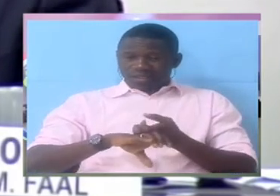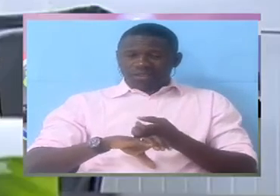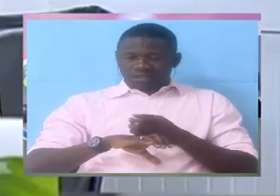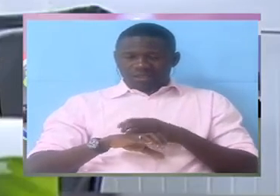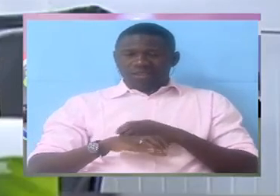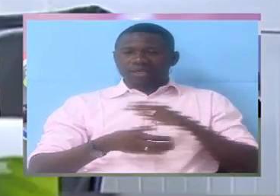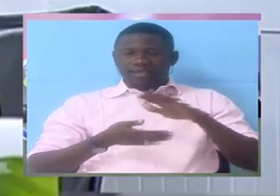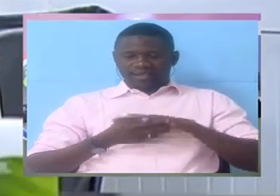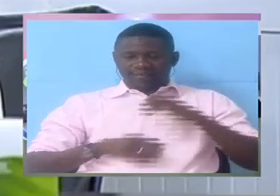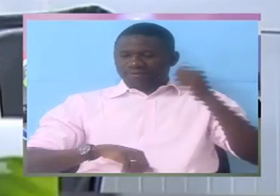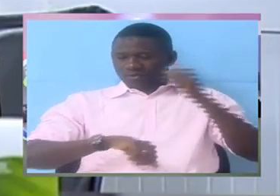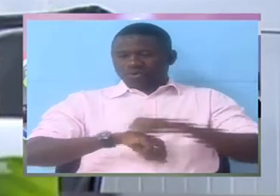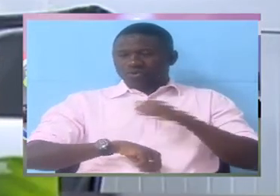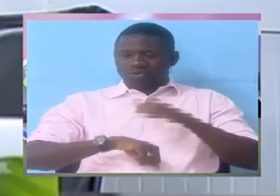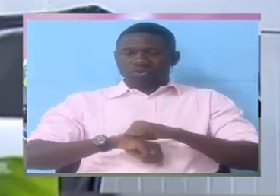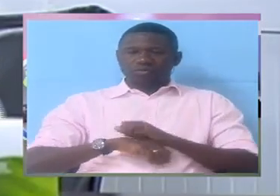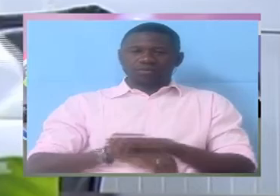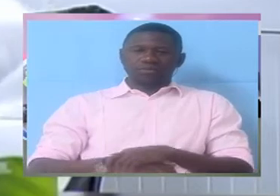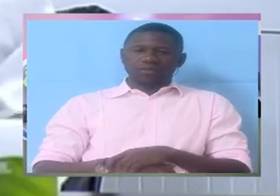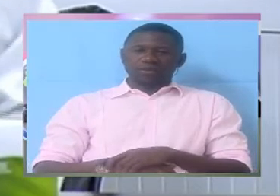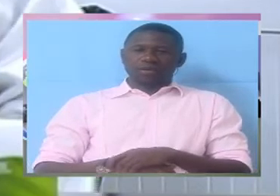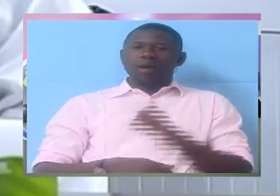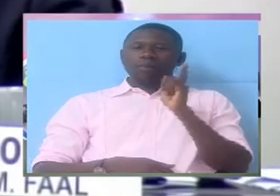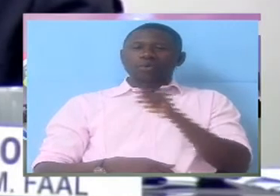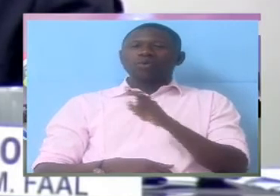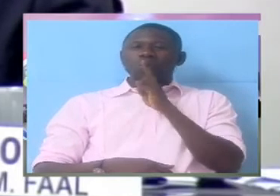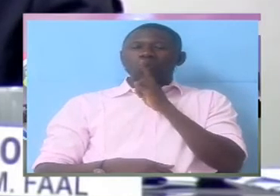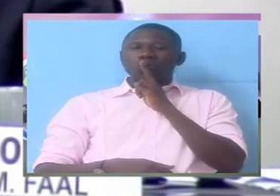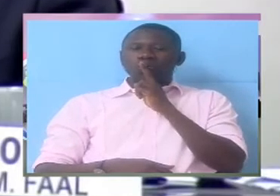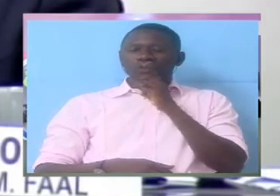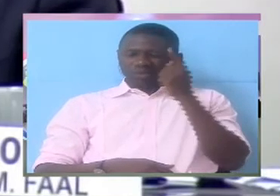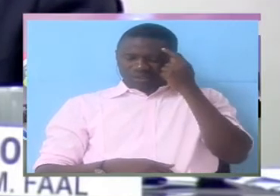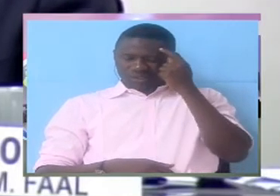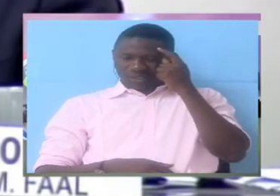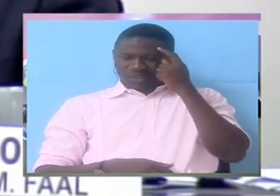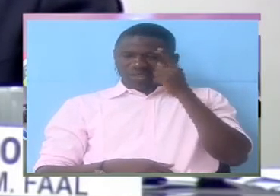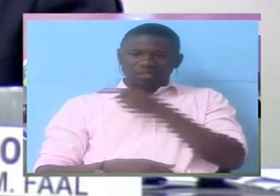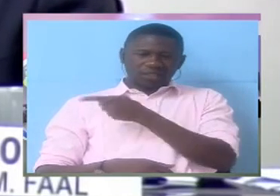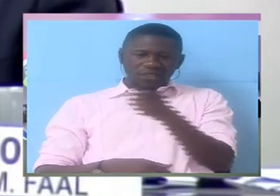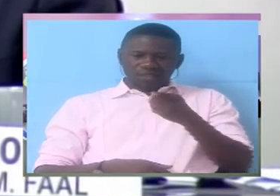Most cases, but who would decide that they would be